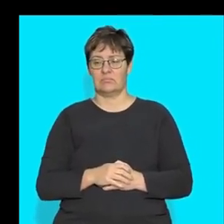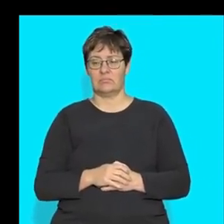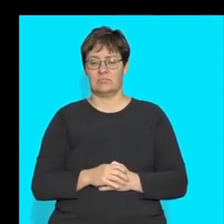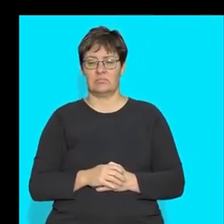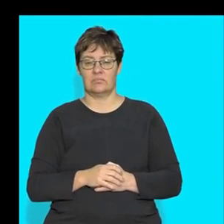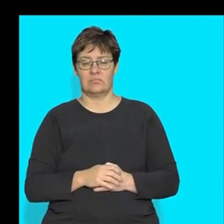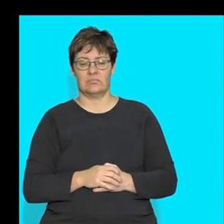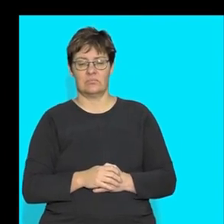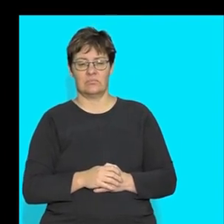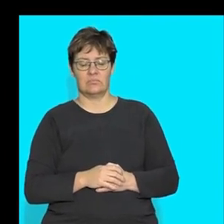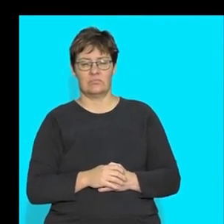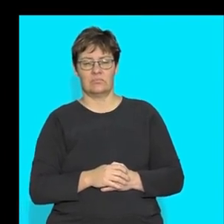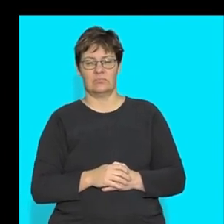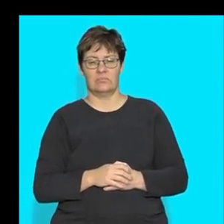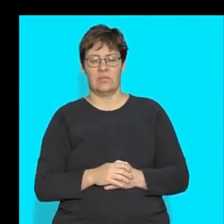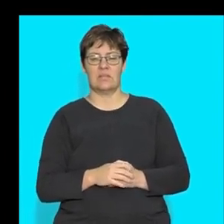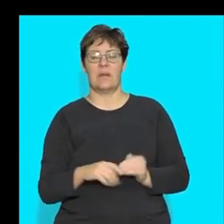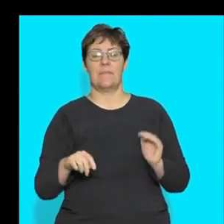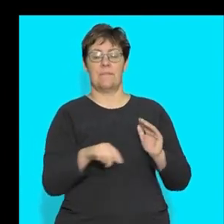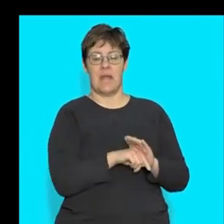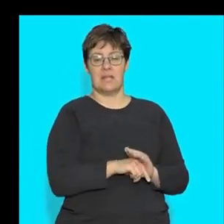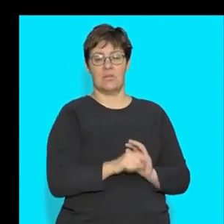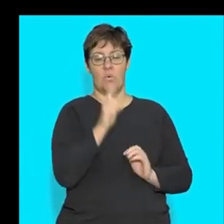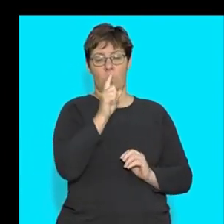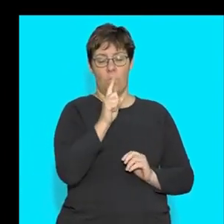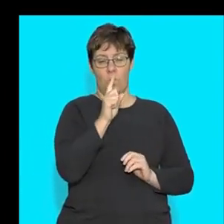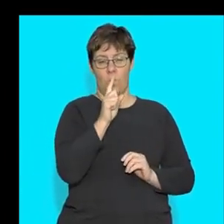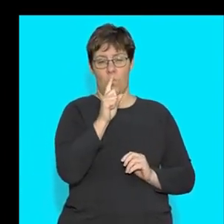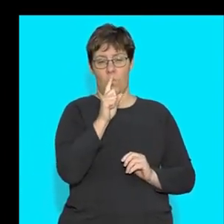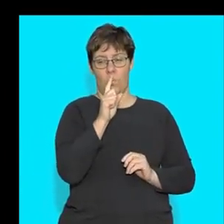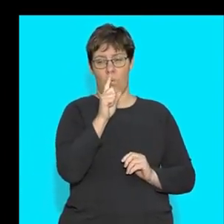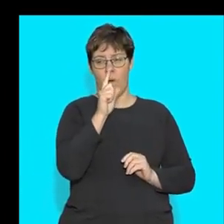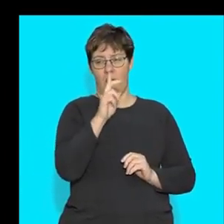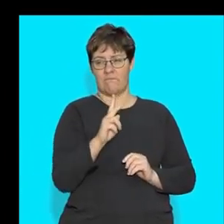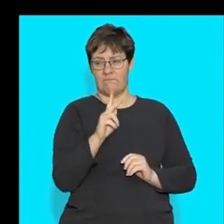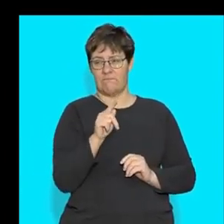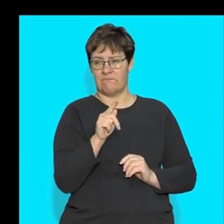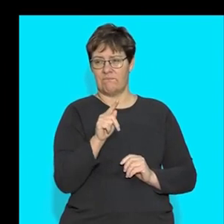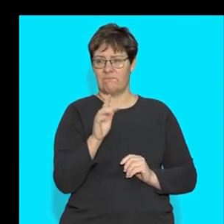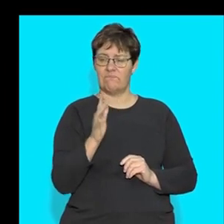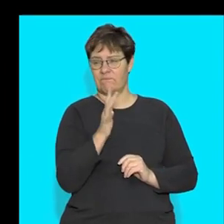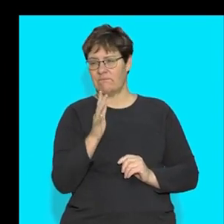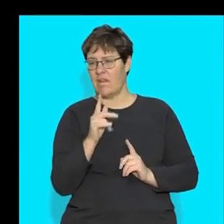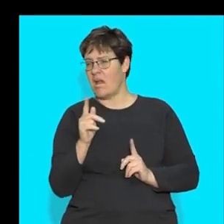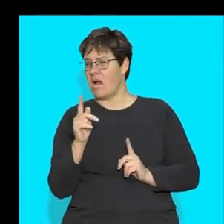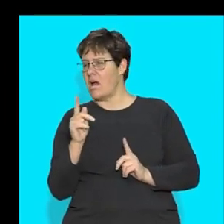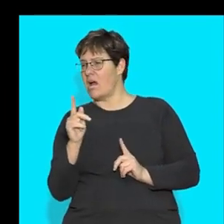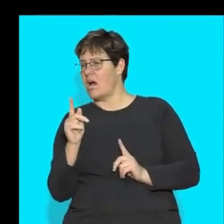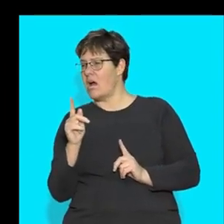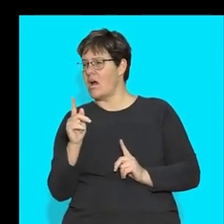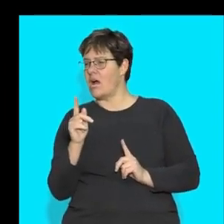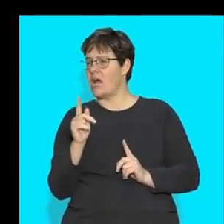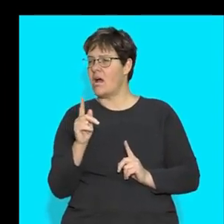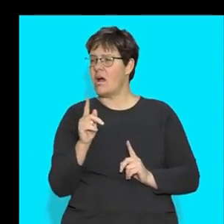graph. Now, it is minus 1.5, which is somewhere here, and then it will